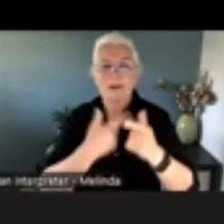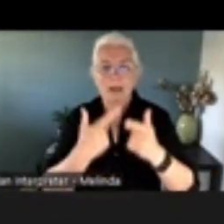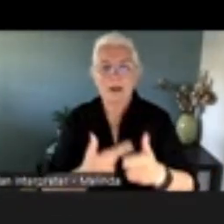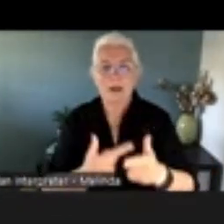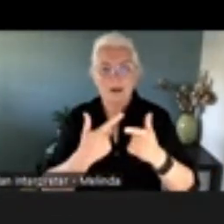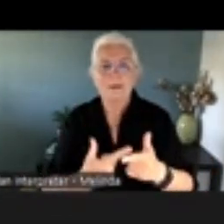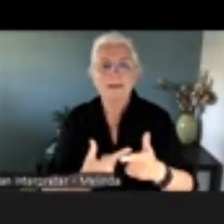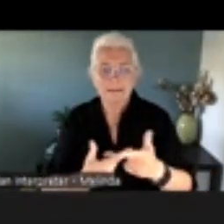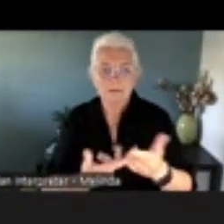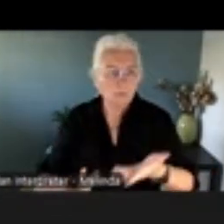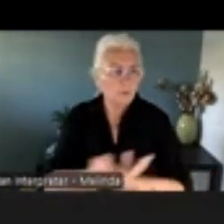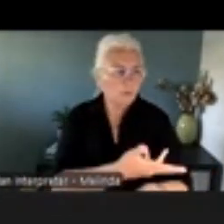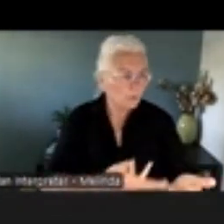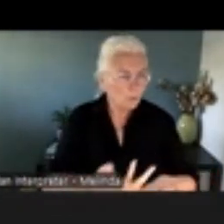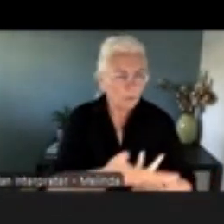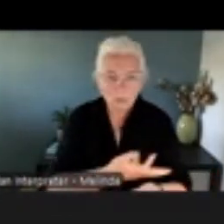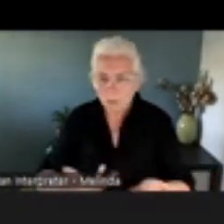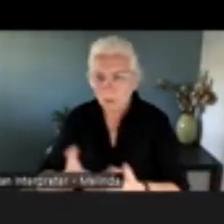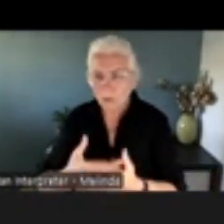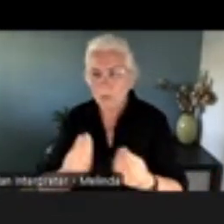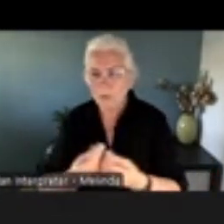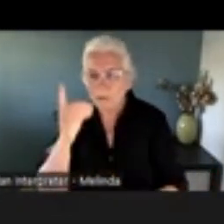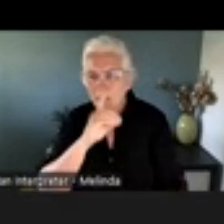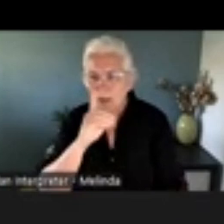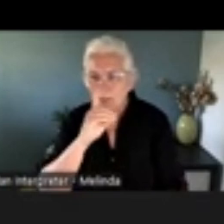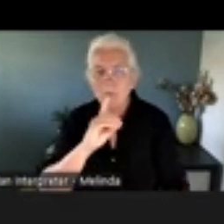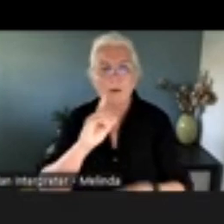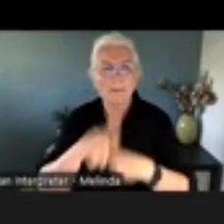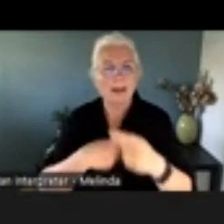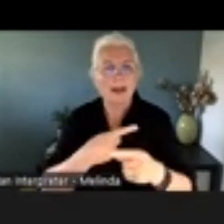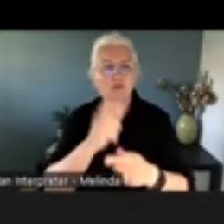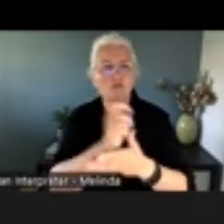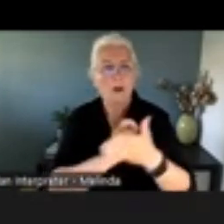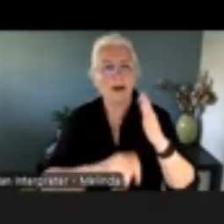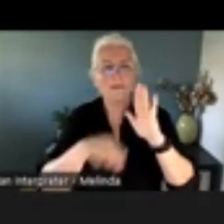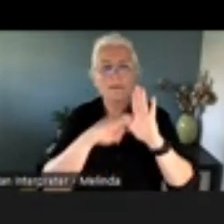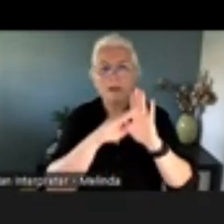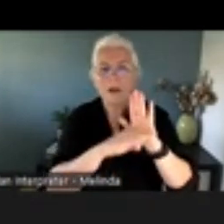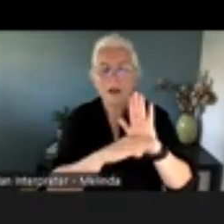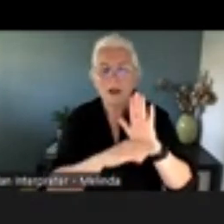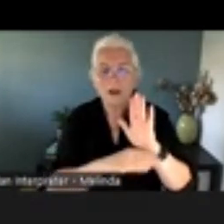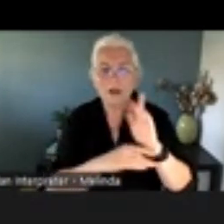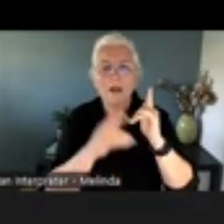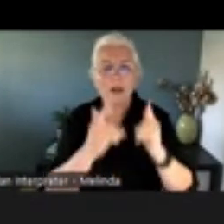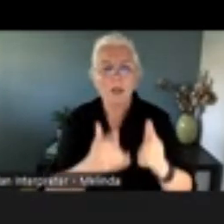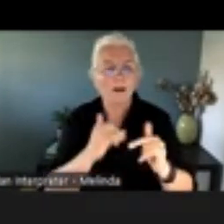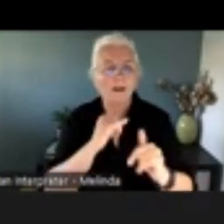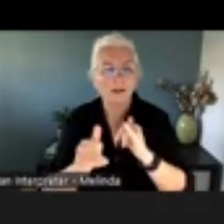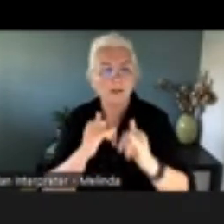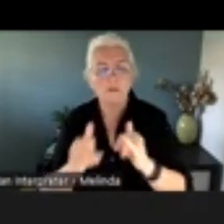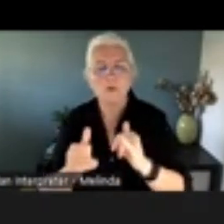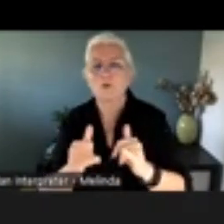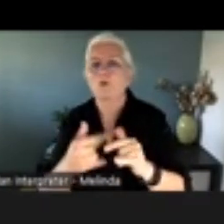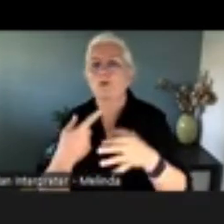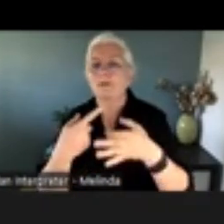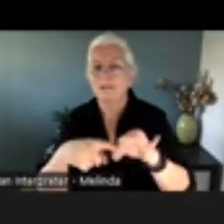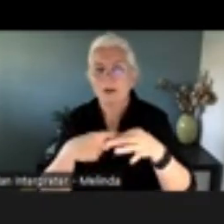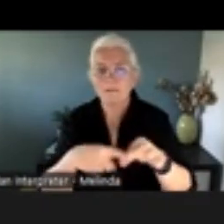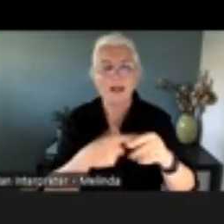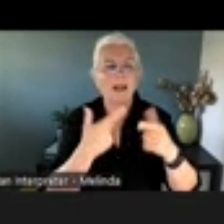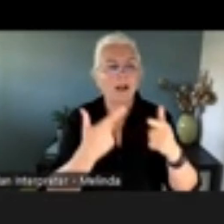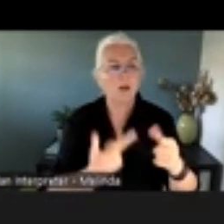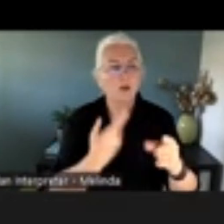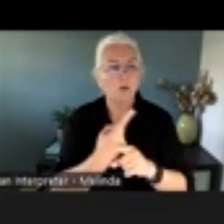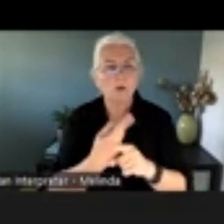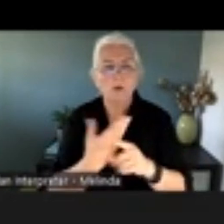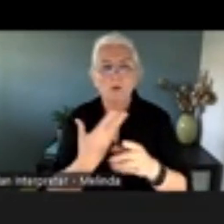extensive consultation when we were looking at writing the guidelines, a lot of interviews, a lot of surveys, a lot of talking with people